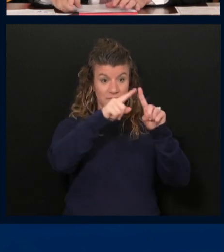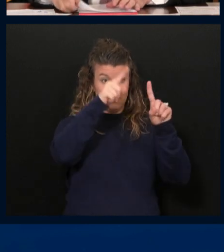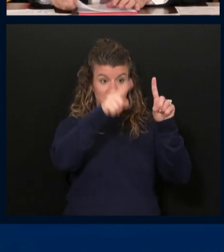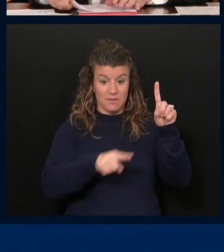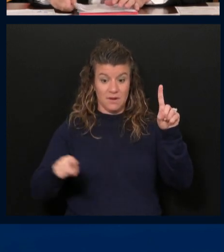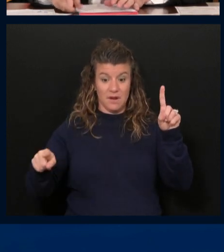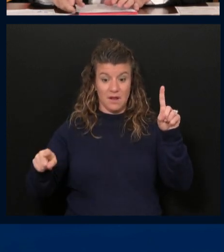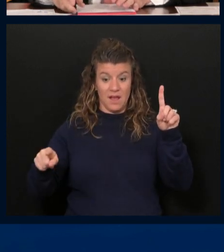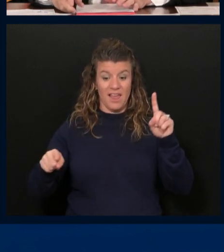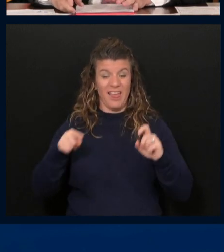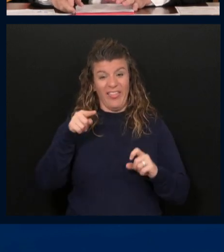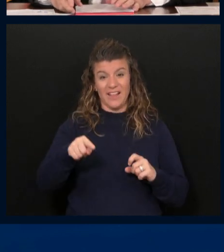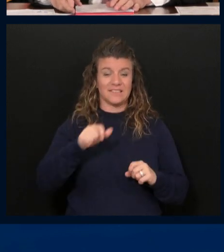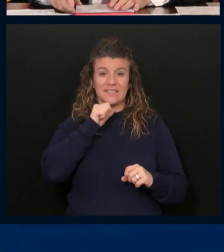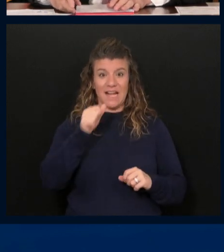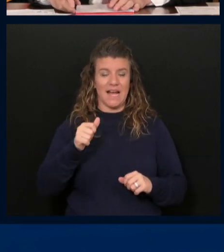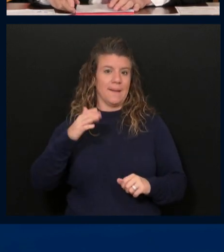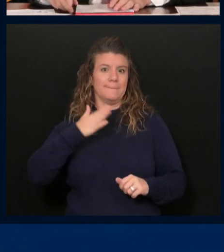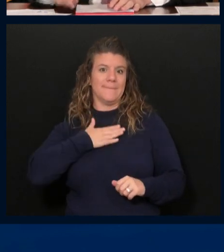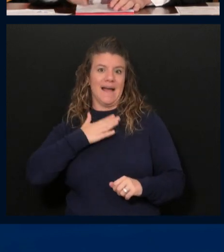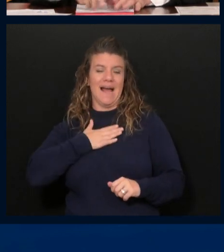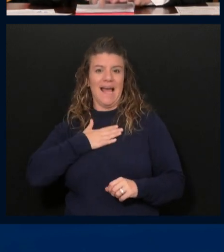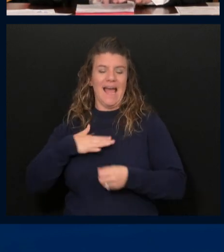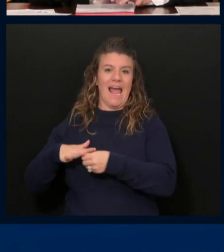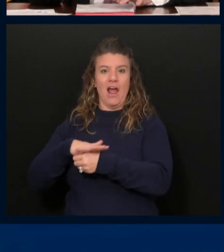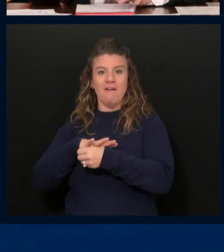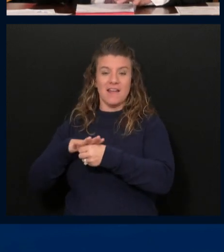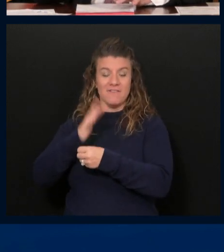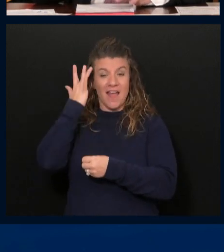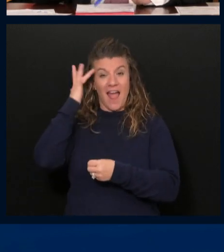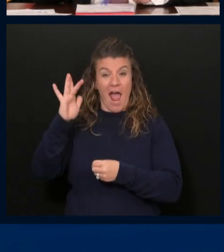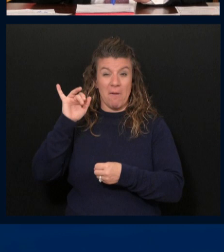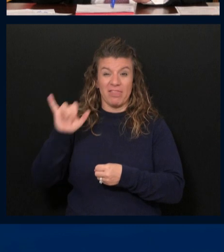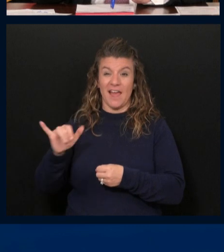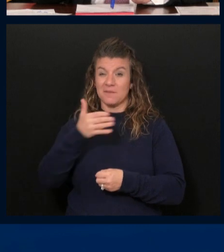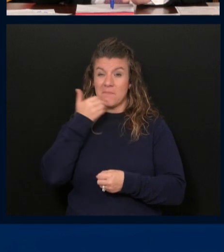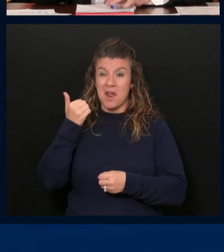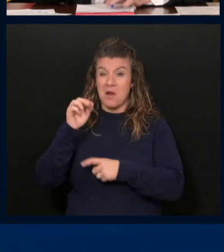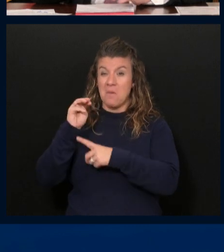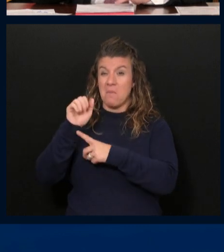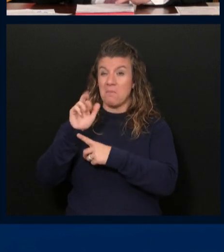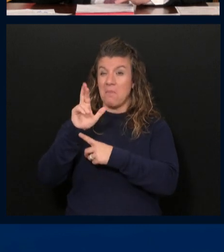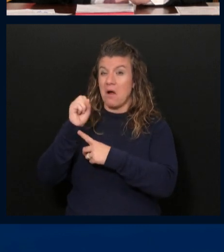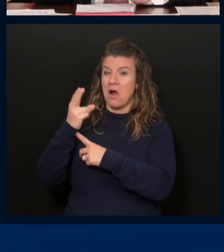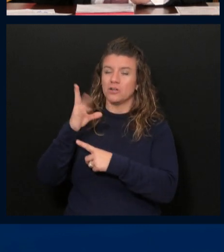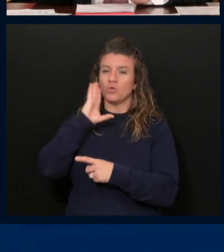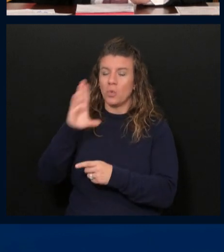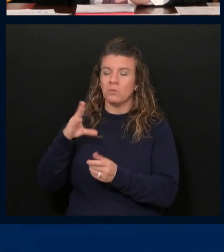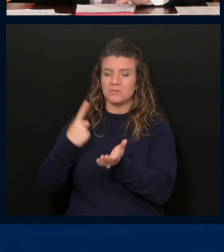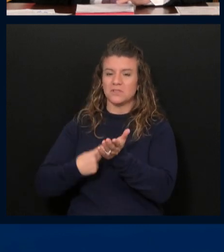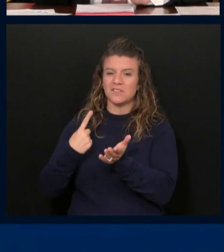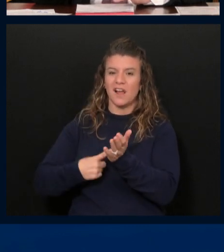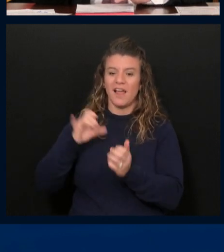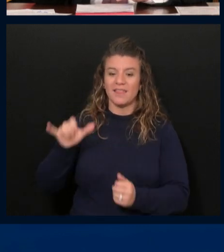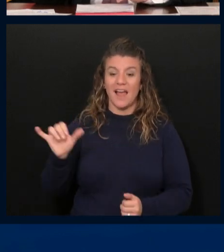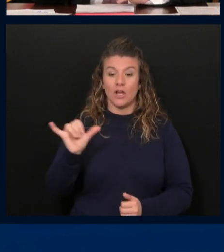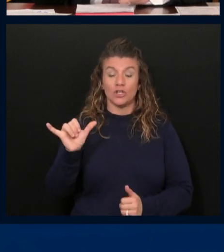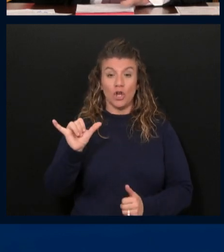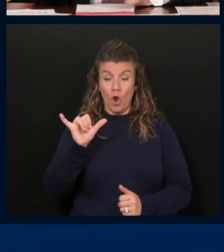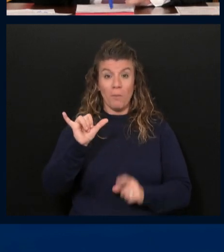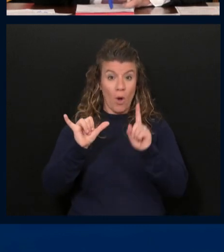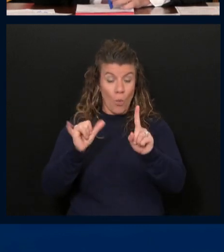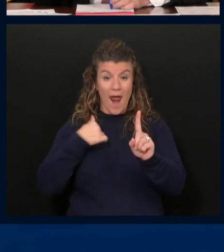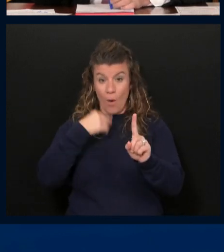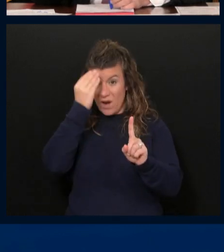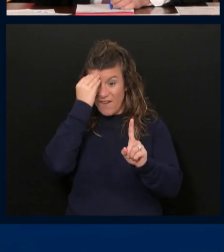going to get out of my field here, but Dr. Marsh is really, really good about talking about this, and I'm sure he'll come back to it. But the bottom line is this